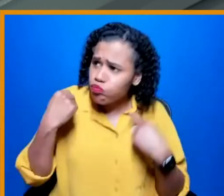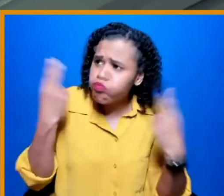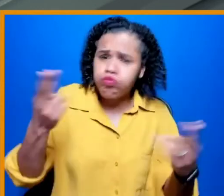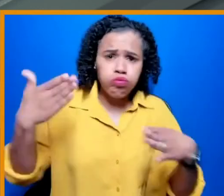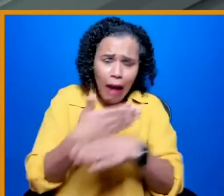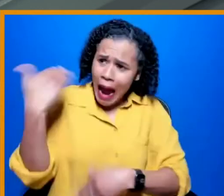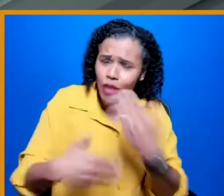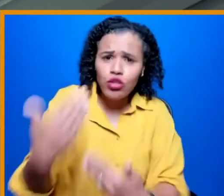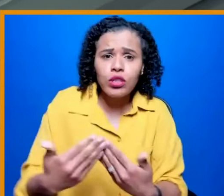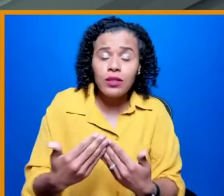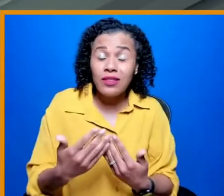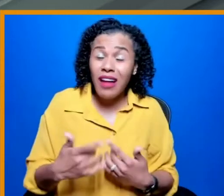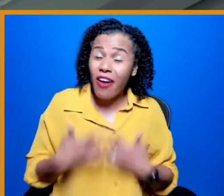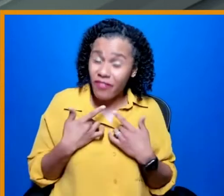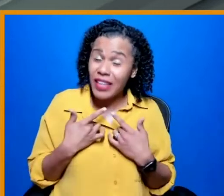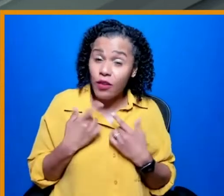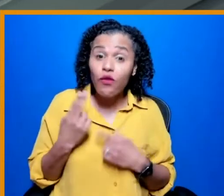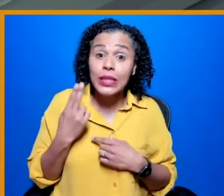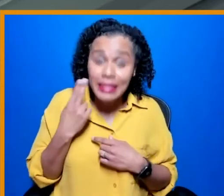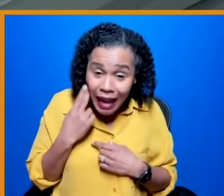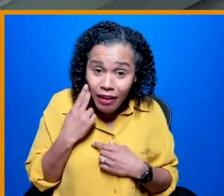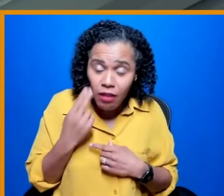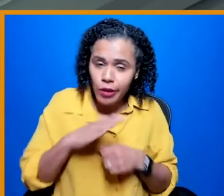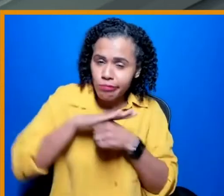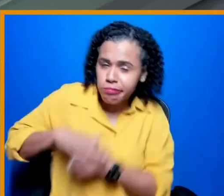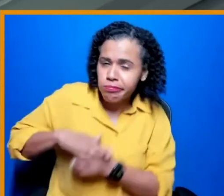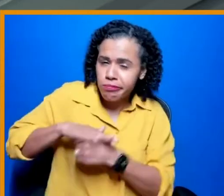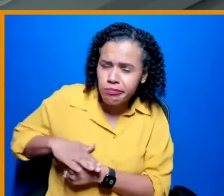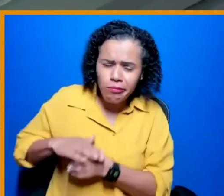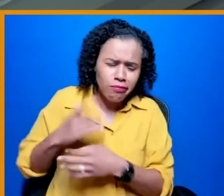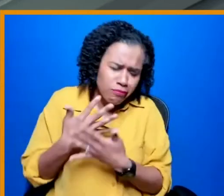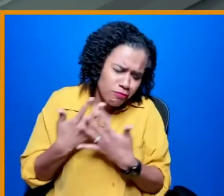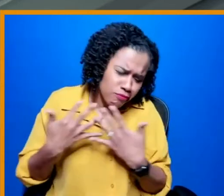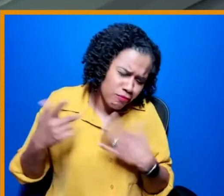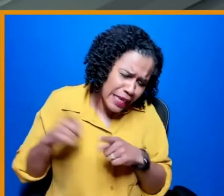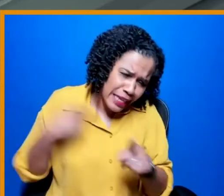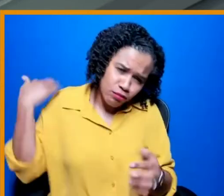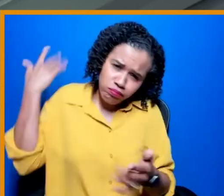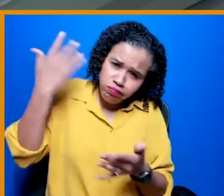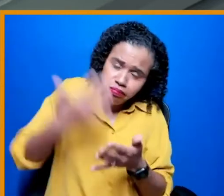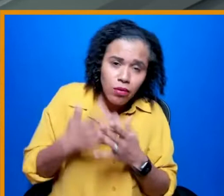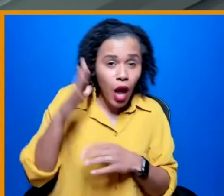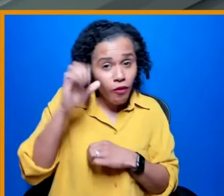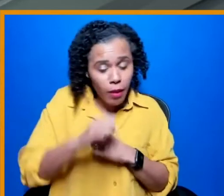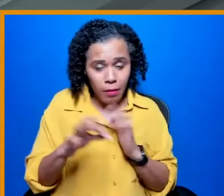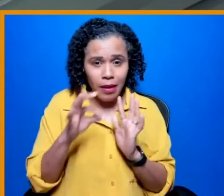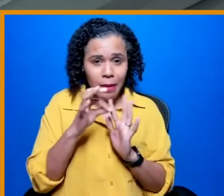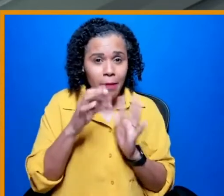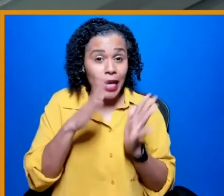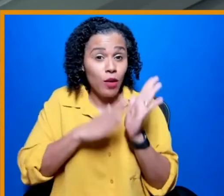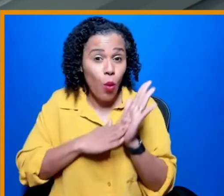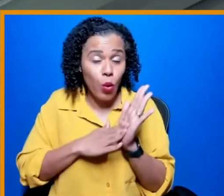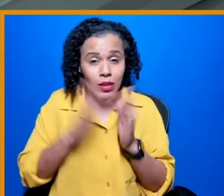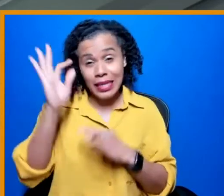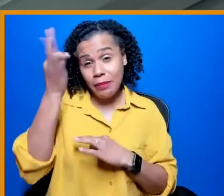it's been the case for deafness for decades. I remember just a few years ago when Penny Mordaunt was Minister for Equality, she presented